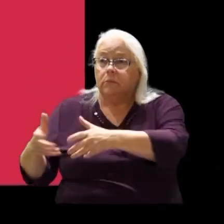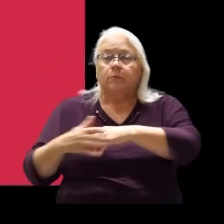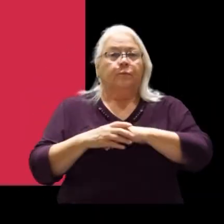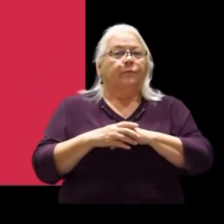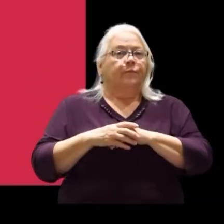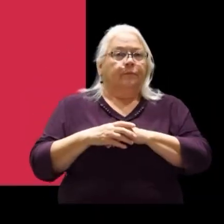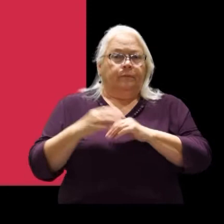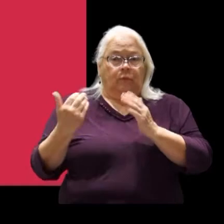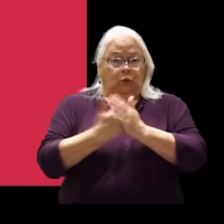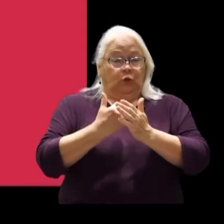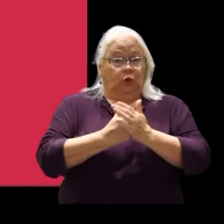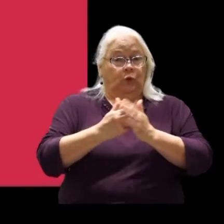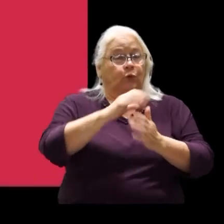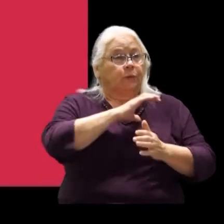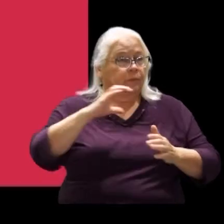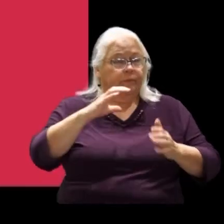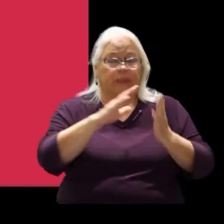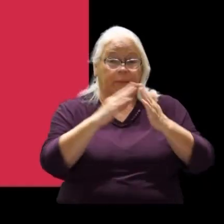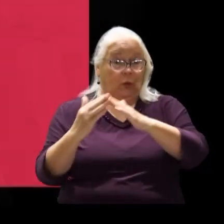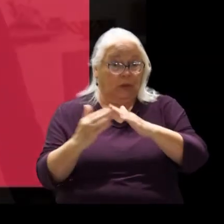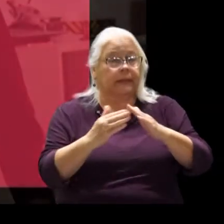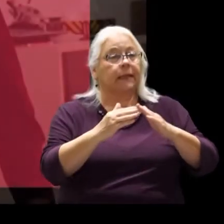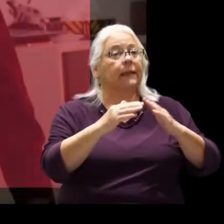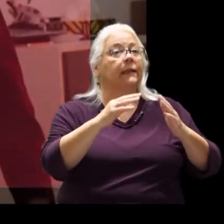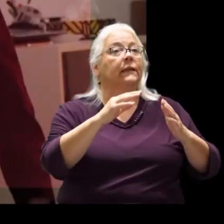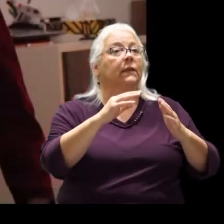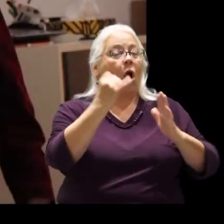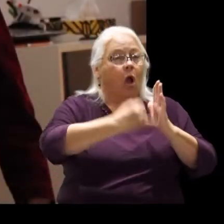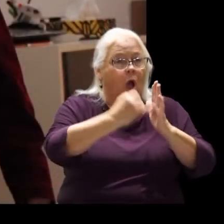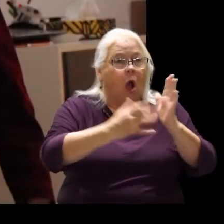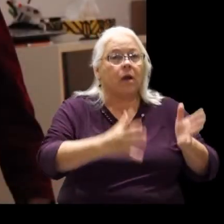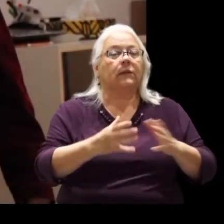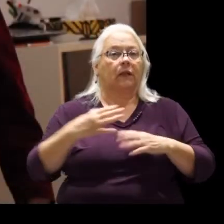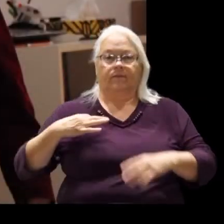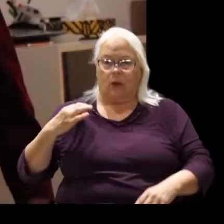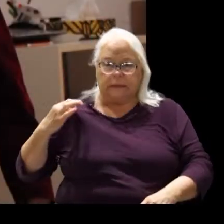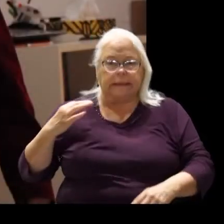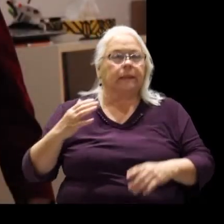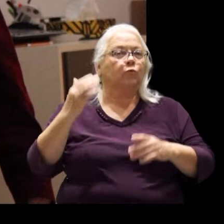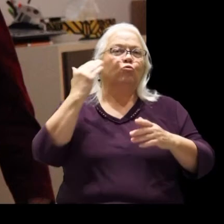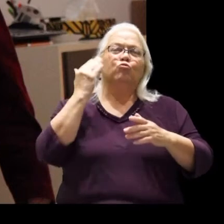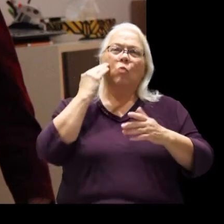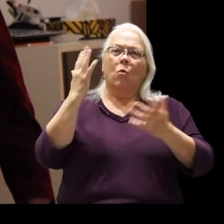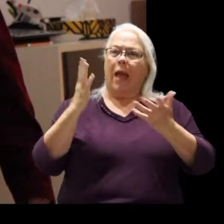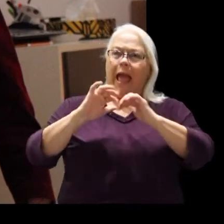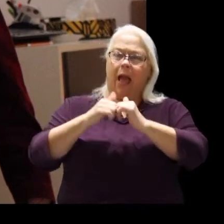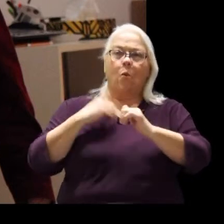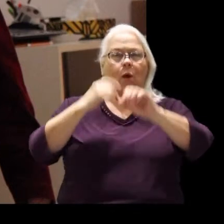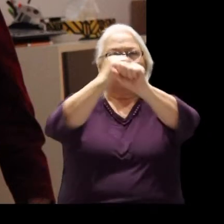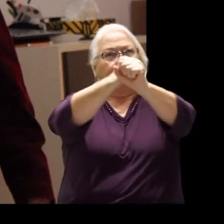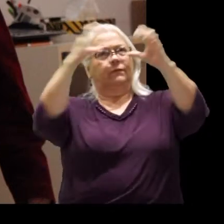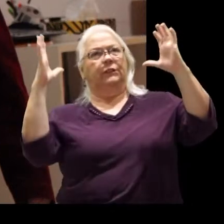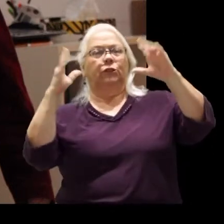framework for us to help new community artists, new staff members, volunteers, and placements increase awareness of our mission and